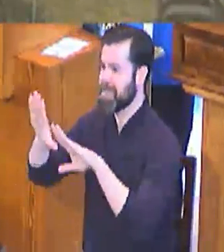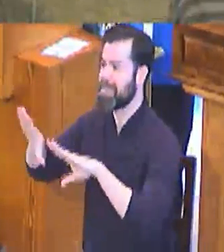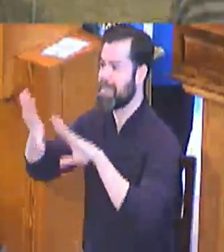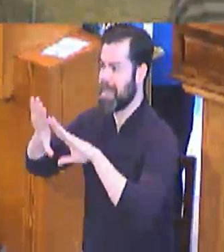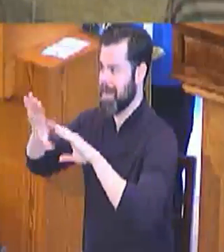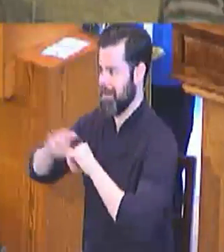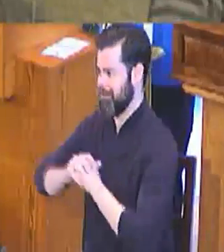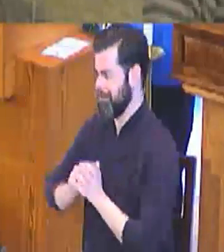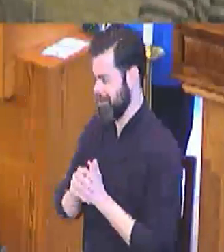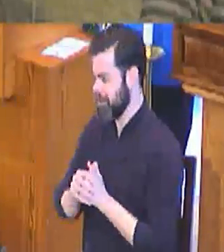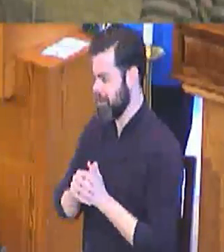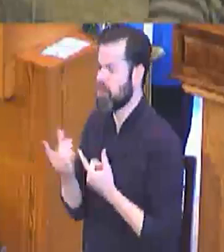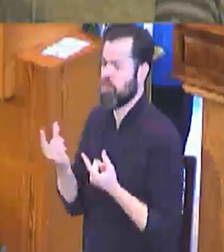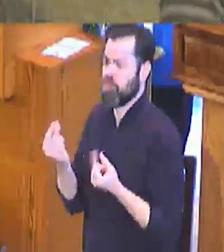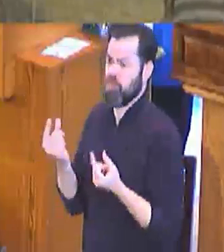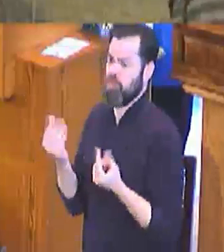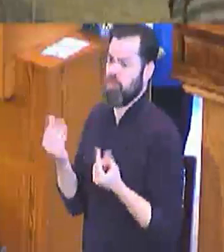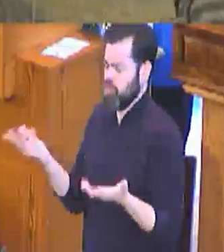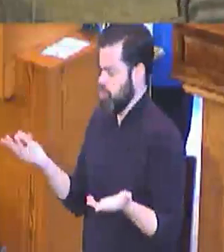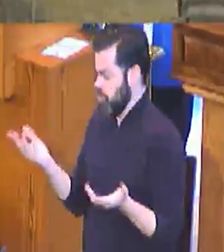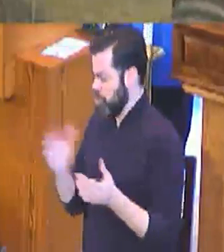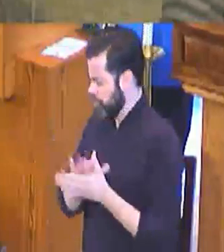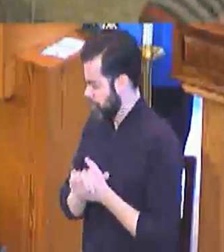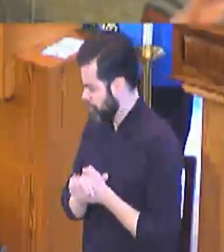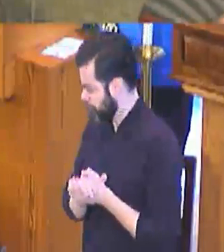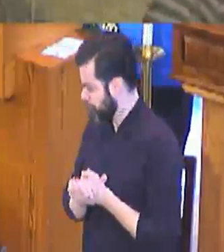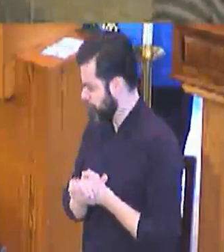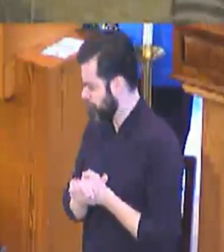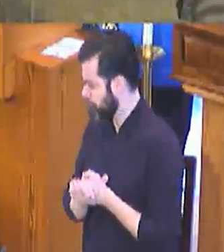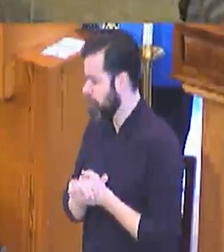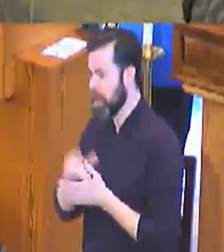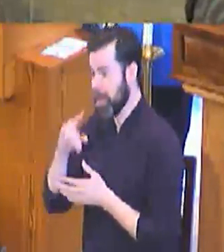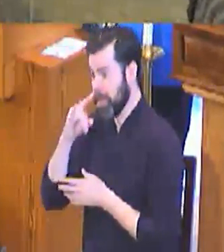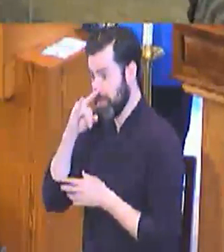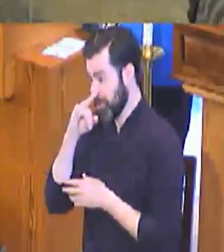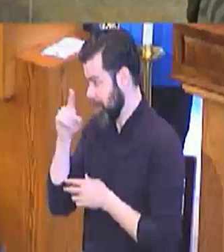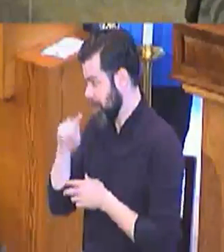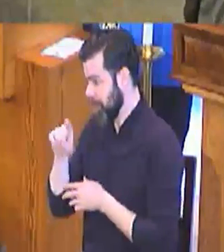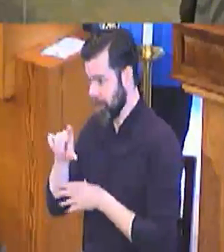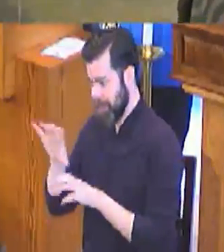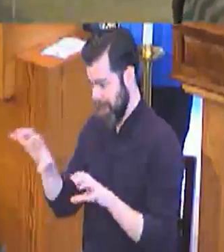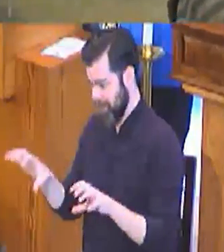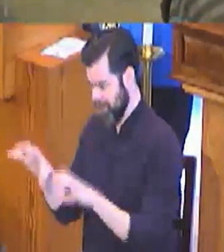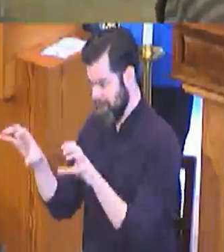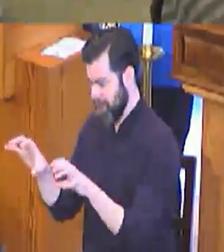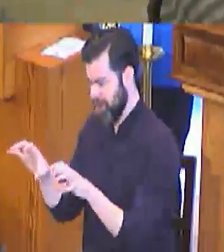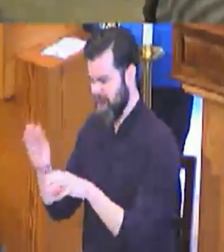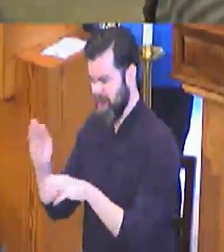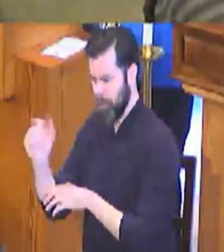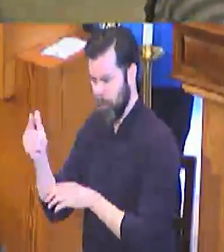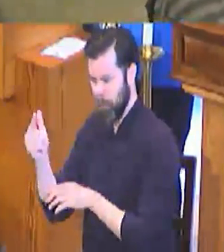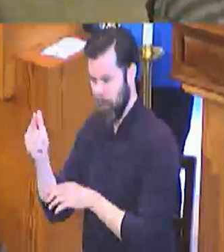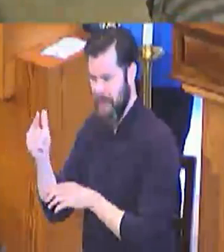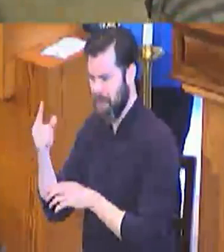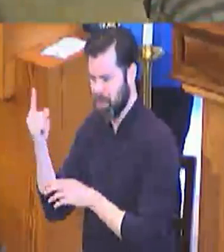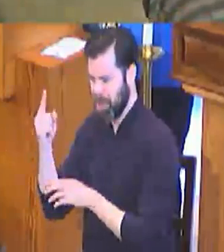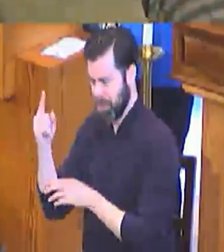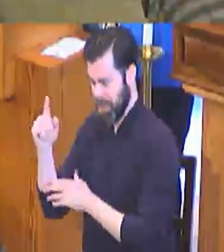So what we did was the kids decorated their own bag, like a bag